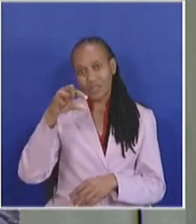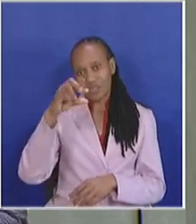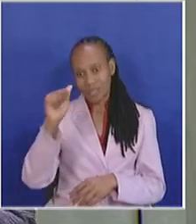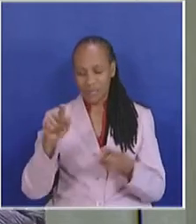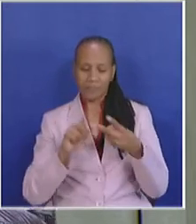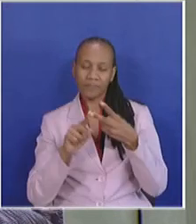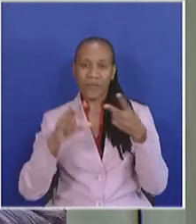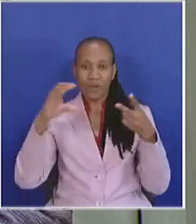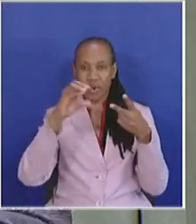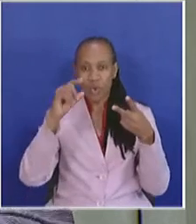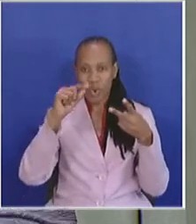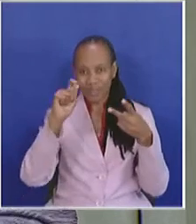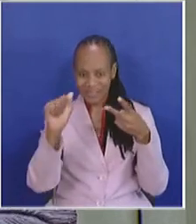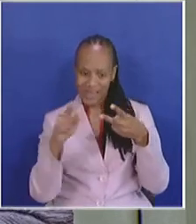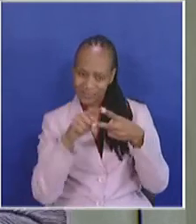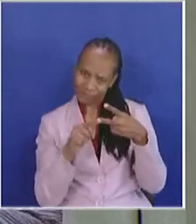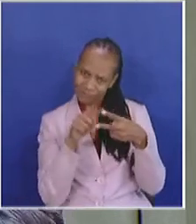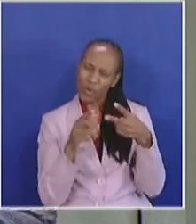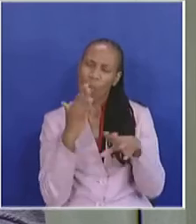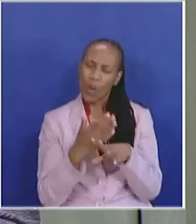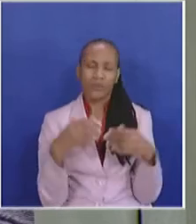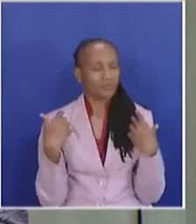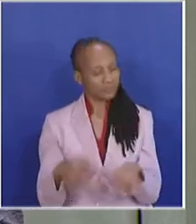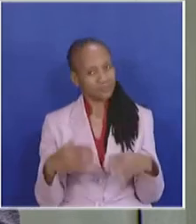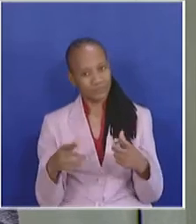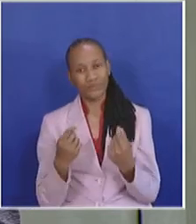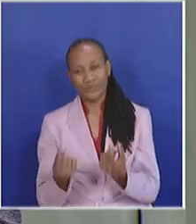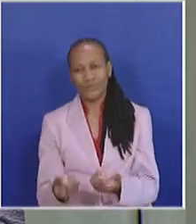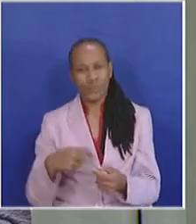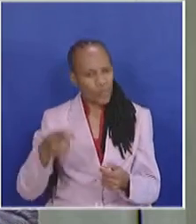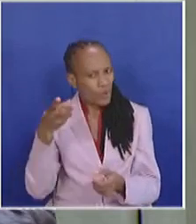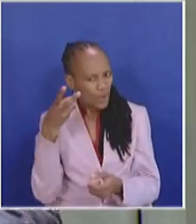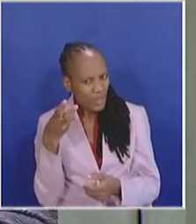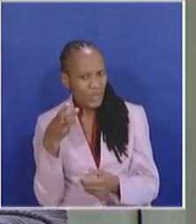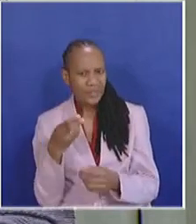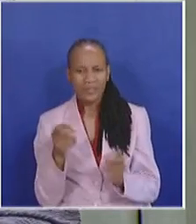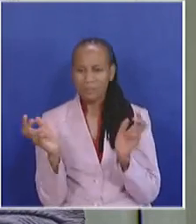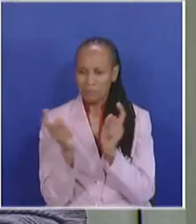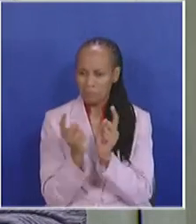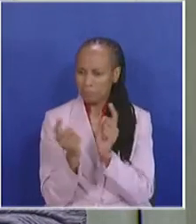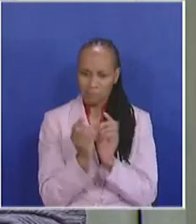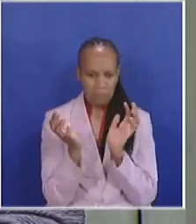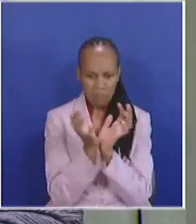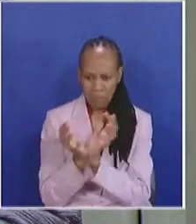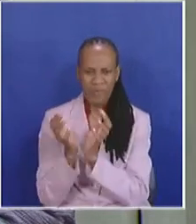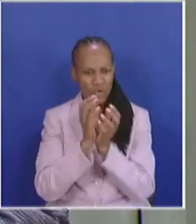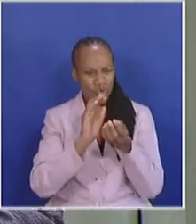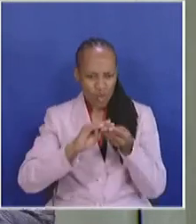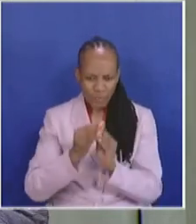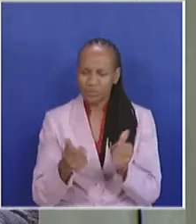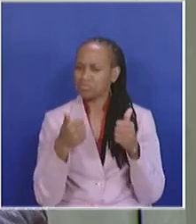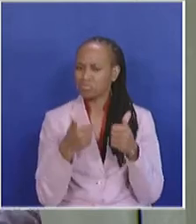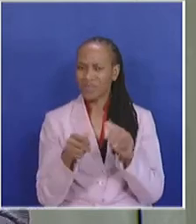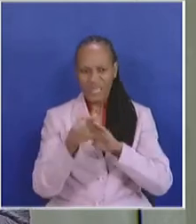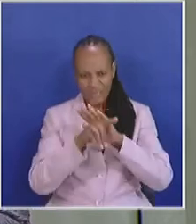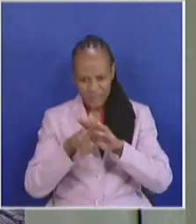culture, whereby we were made to understand that there have been sessions that has been going on, whereby they were empowering the